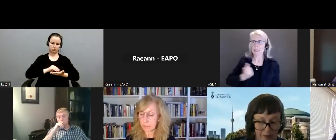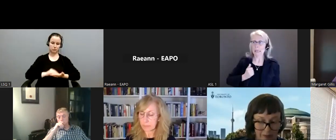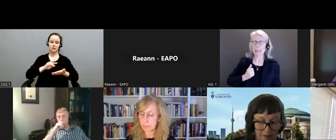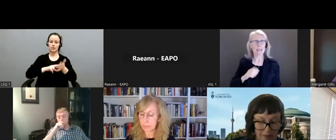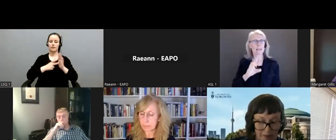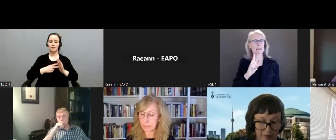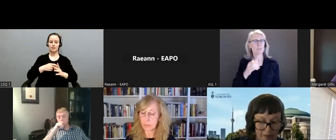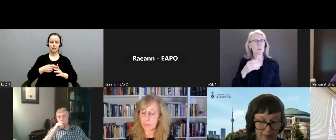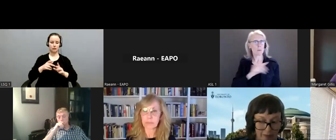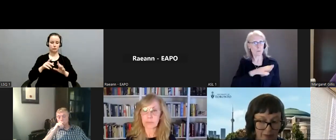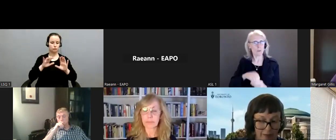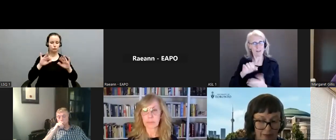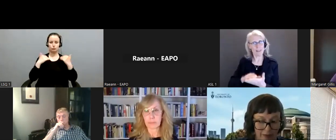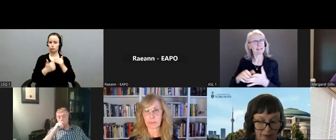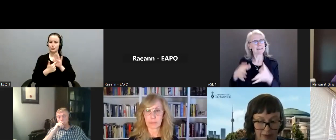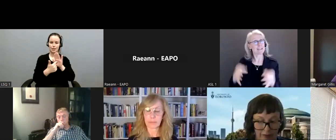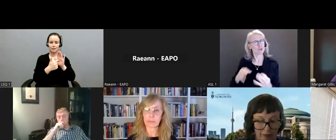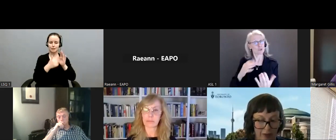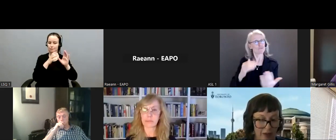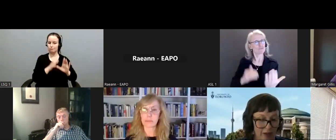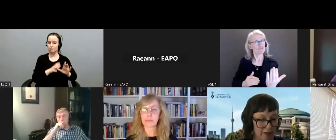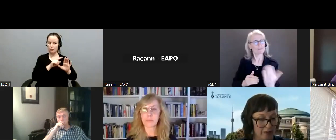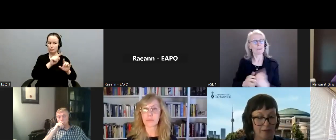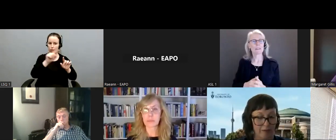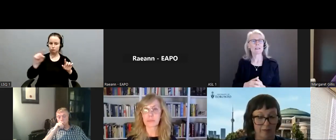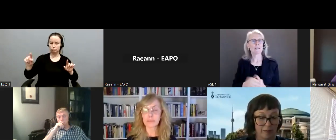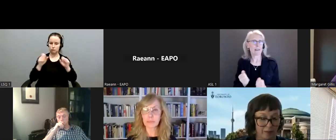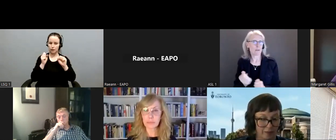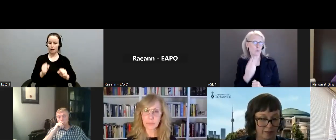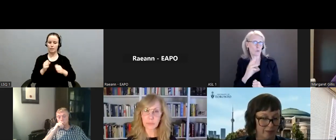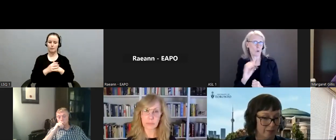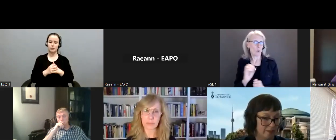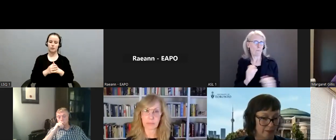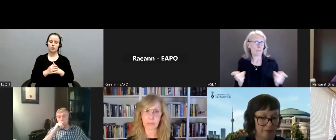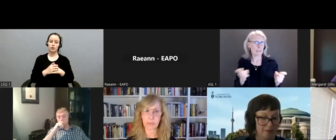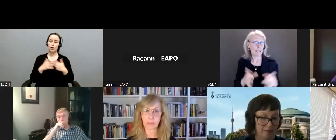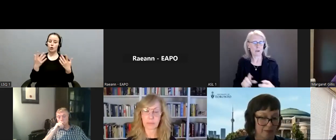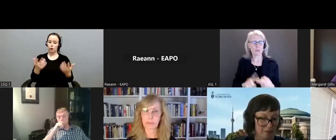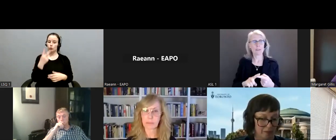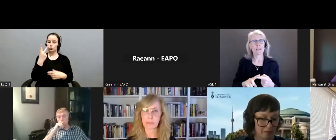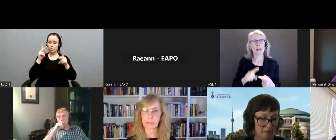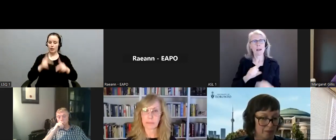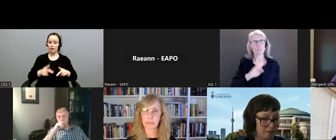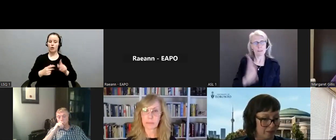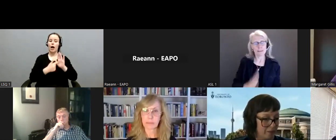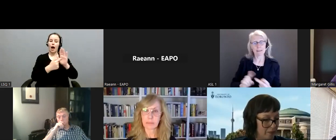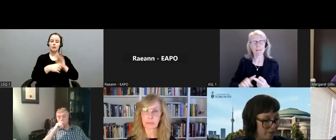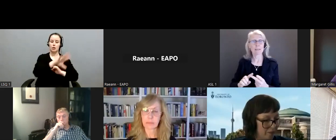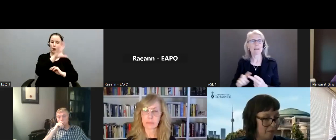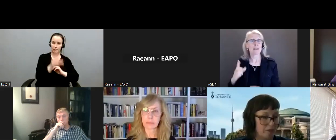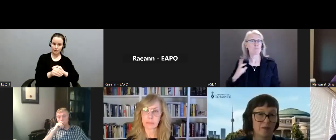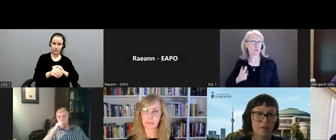key role. There are now 2 co-facilitators, ambassadors from Brazil and Portugal,